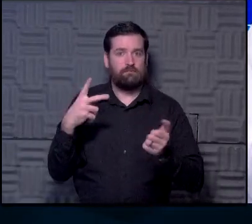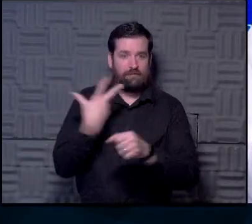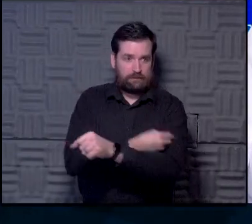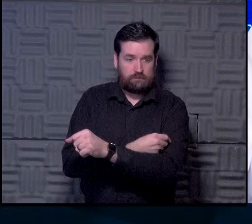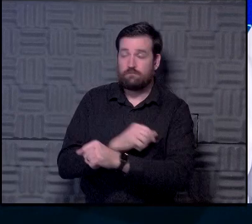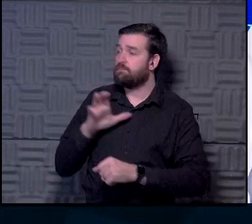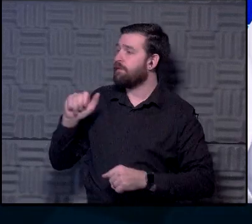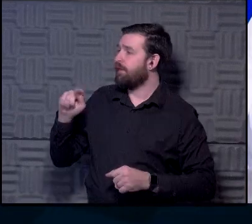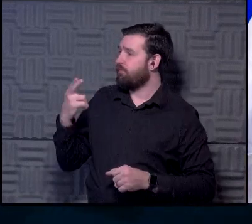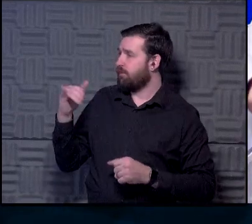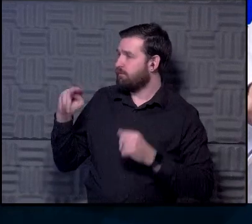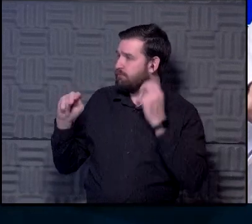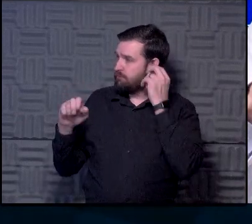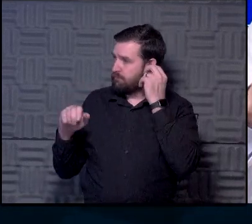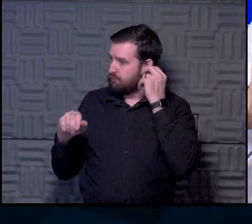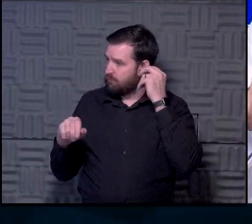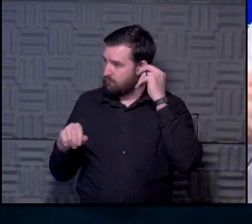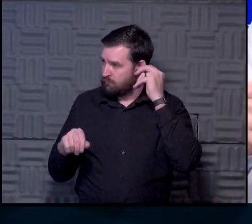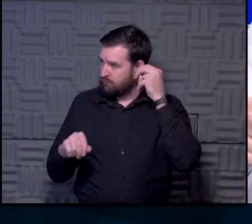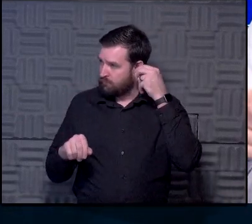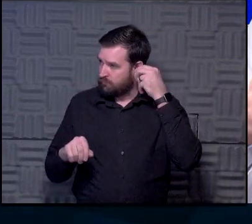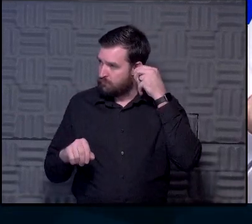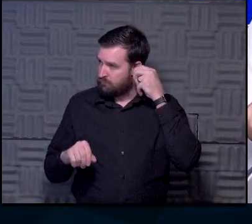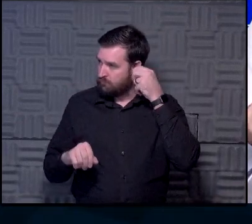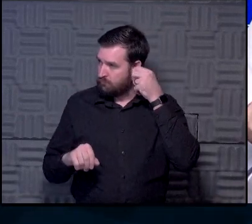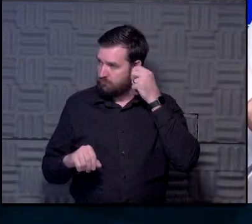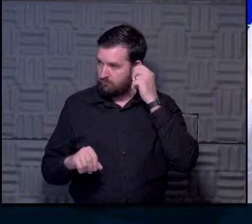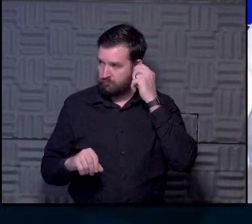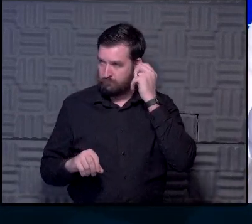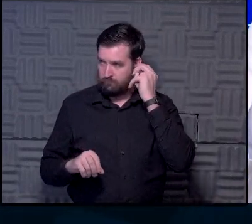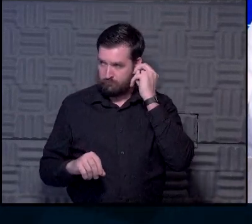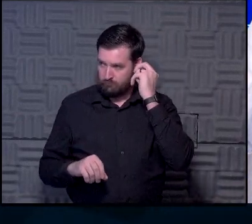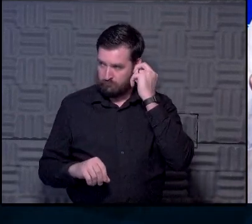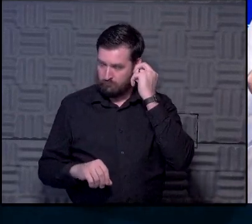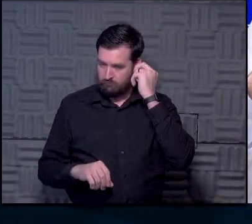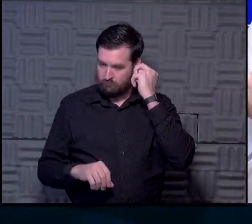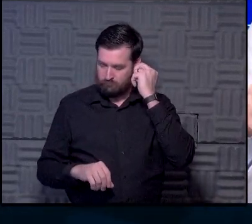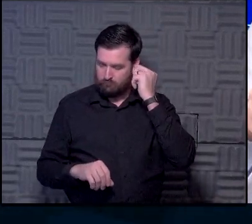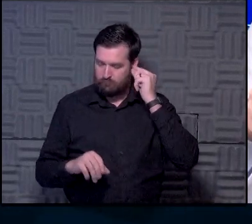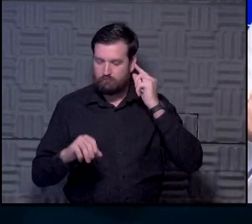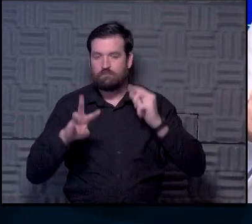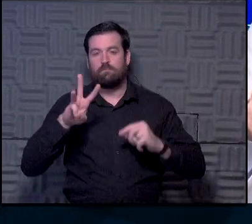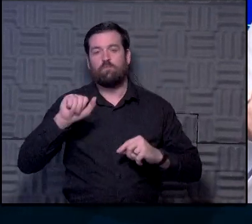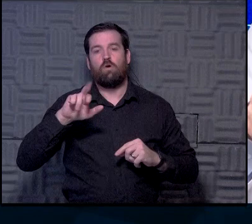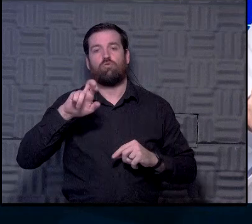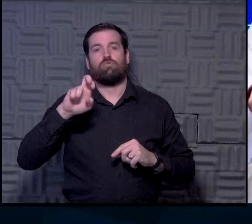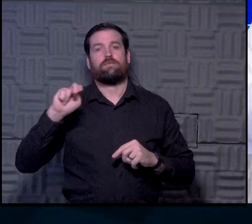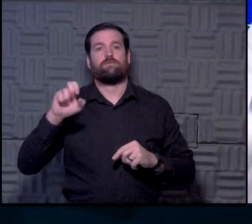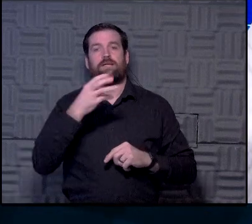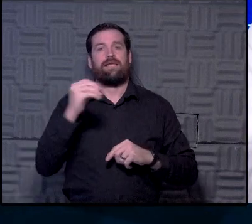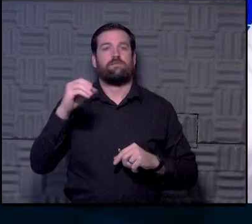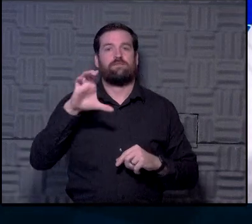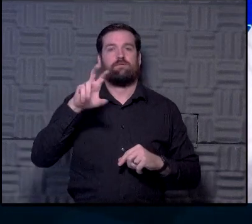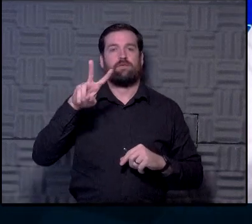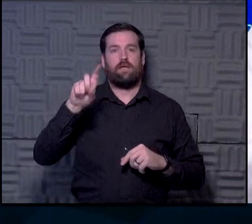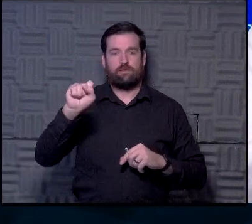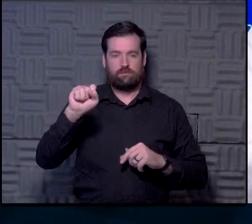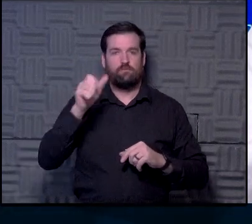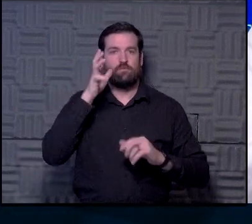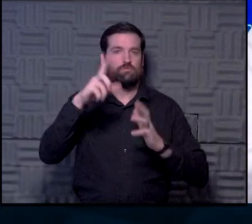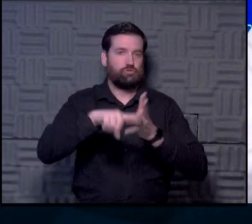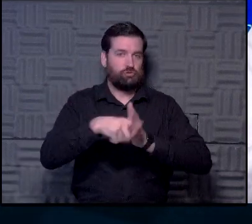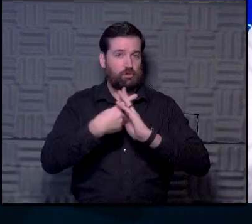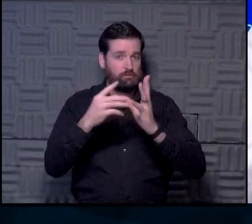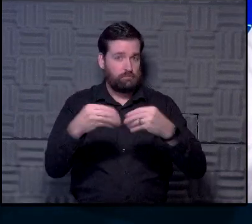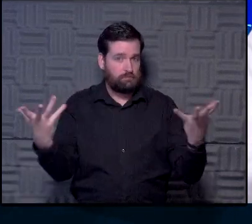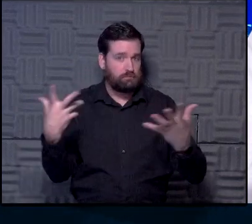as I'm going to ask you this, I'm going to set you up with something, because yesterday it was reported that Walgreens and CVS are going to start vaccinating people